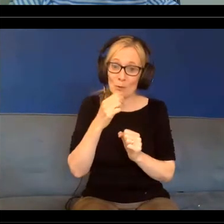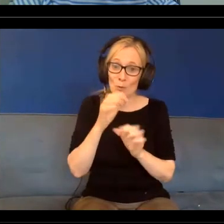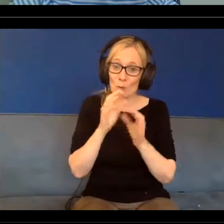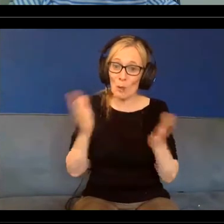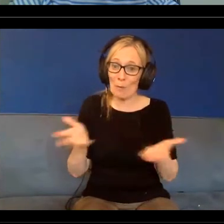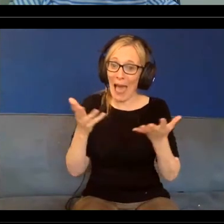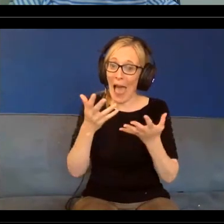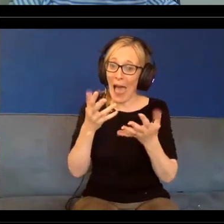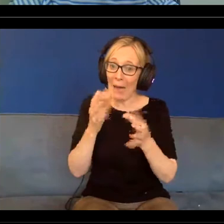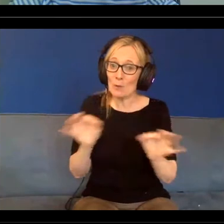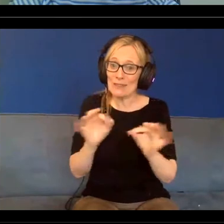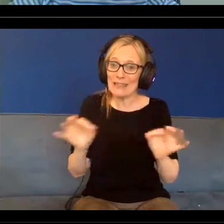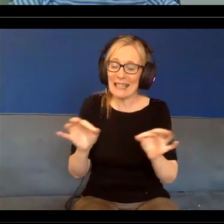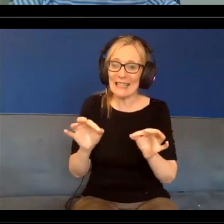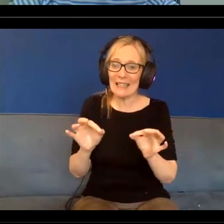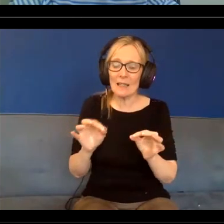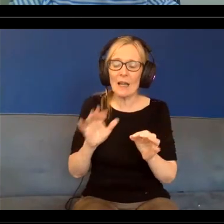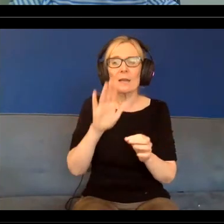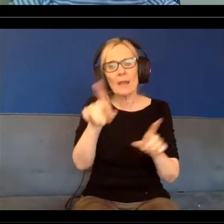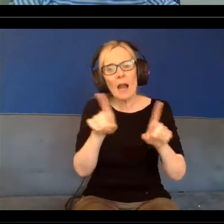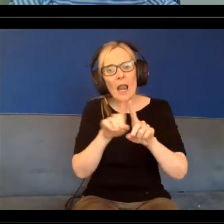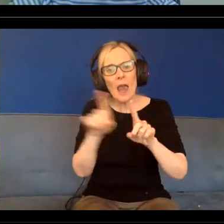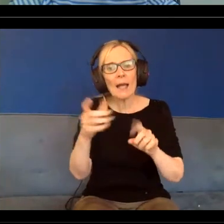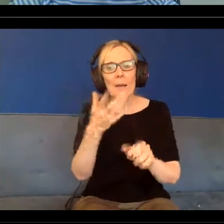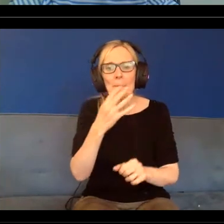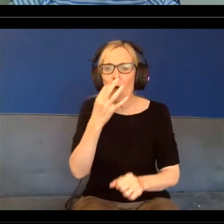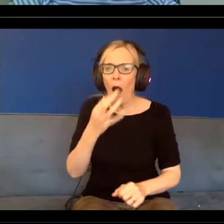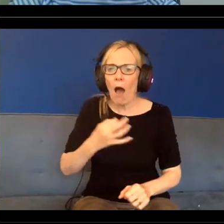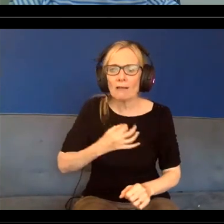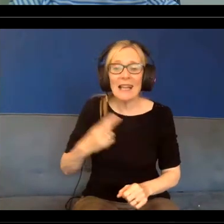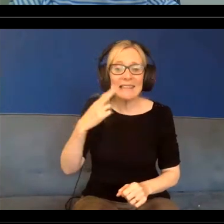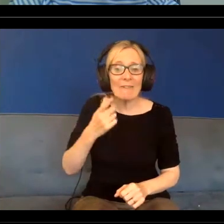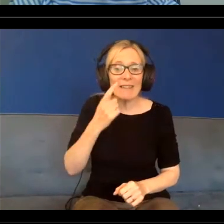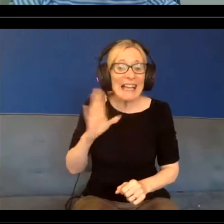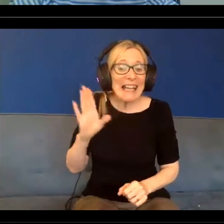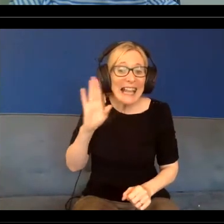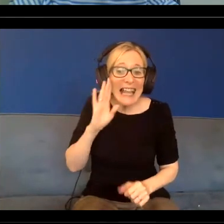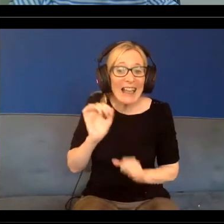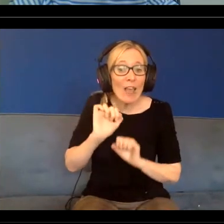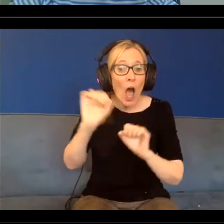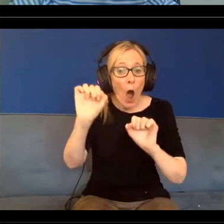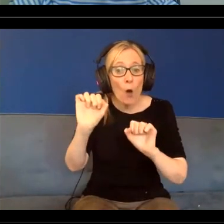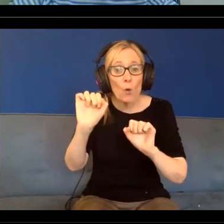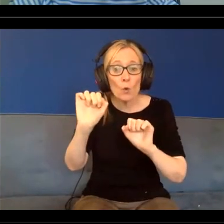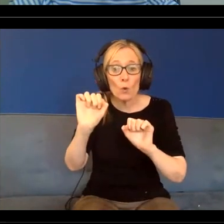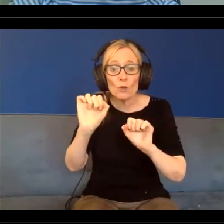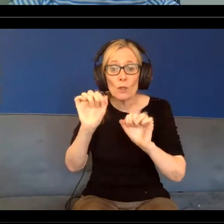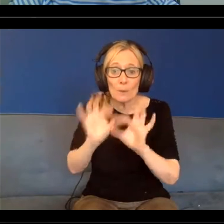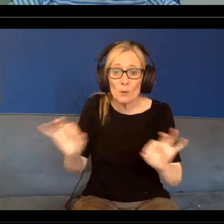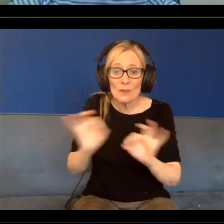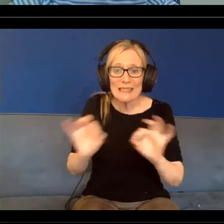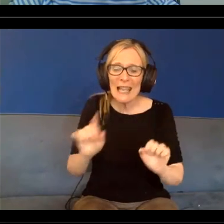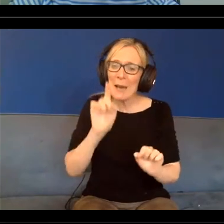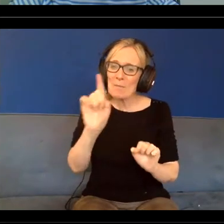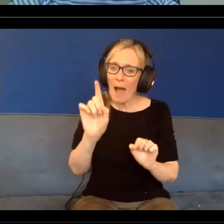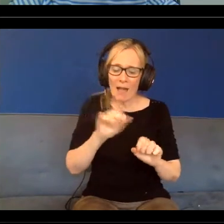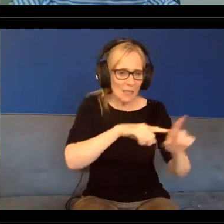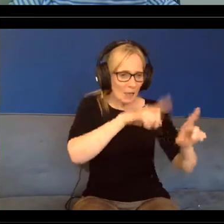deaf people hear their own playing? Can they hear? The thing is, everyone has different levels of